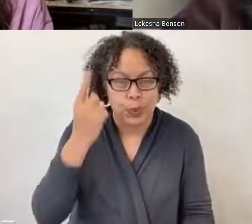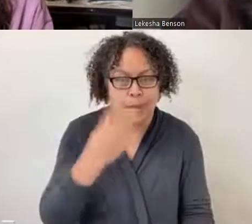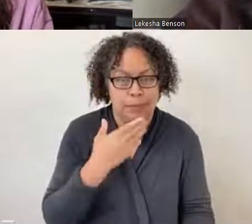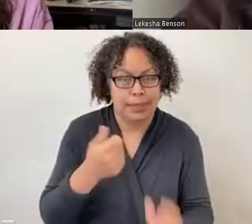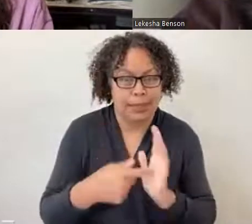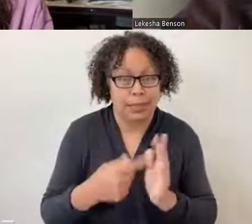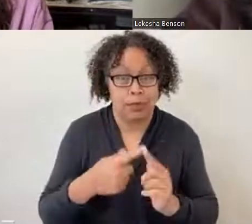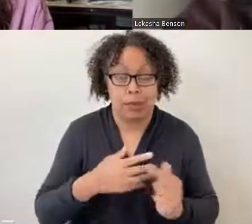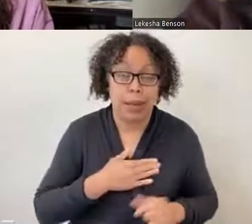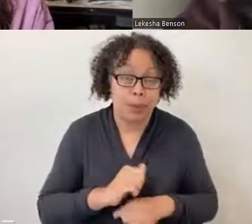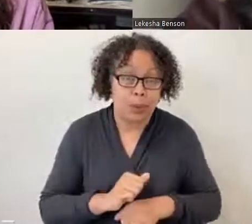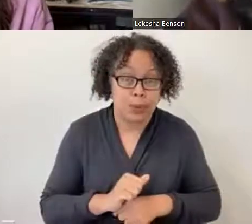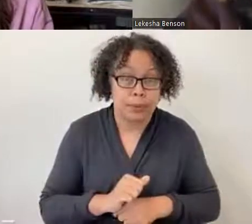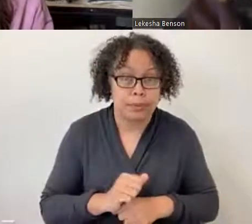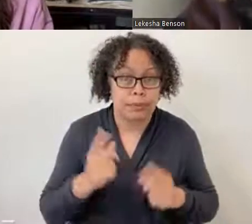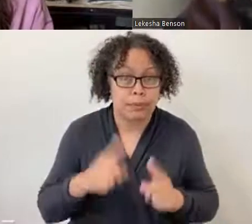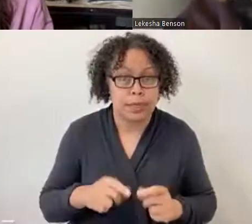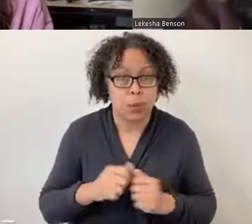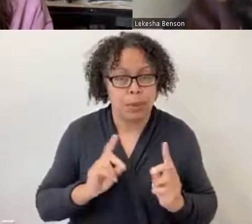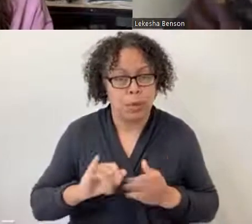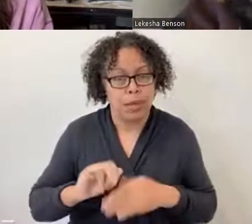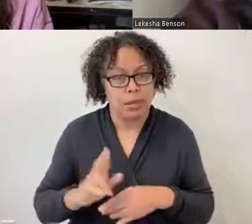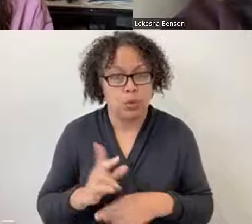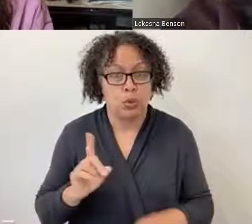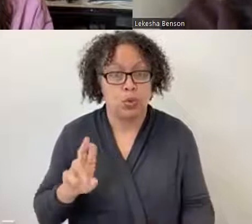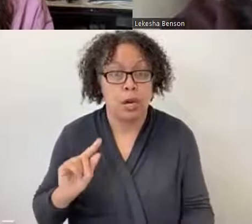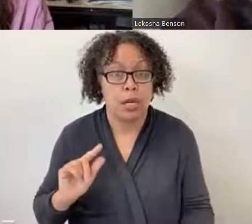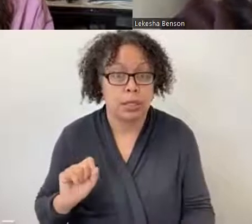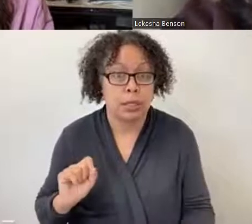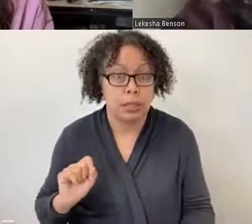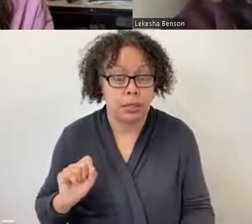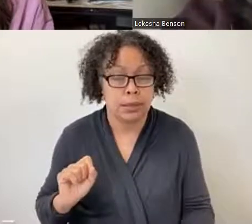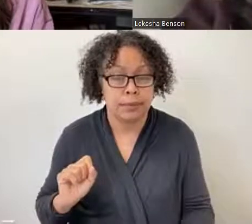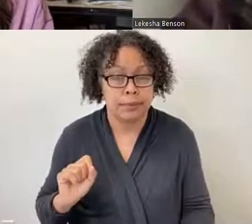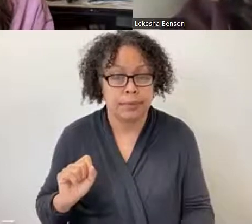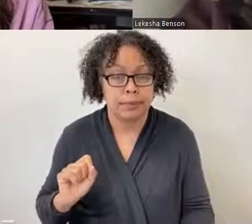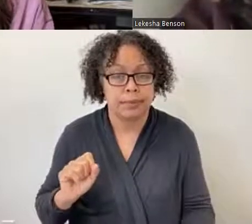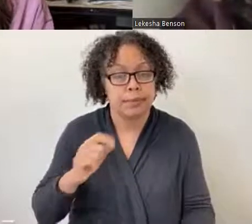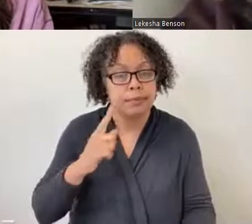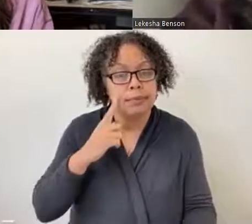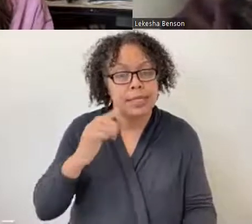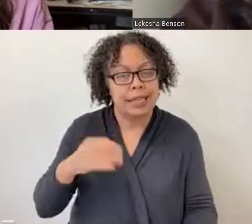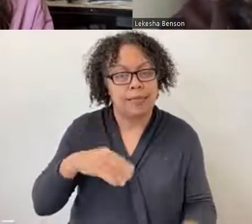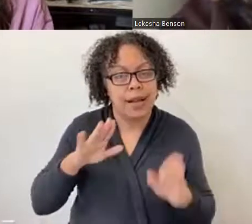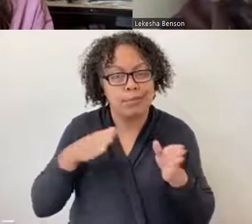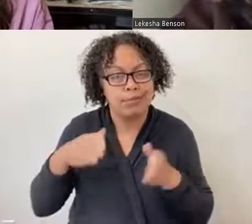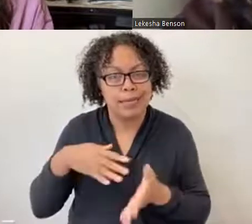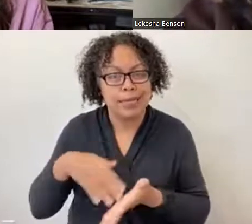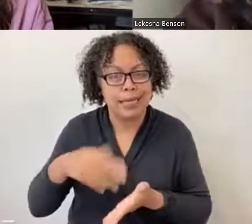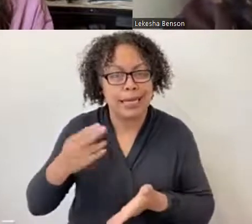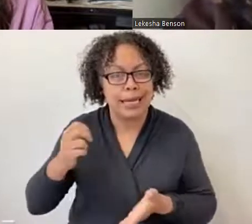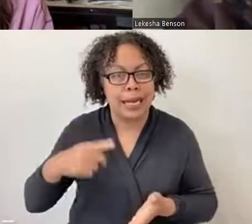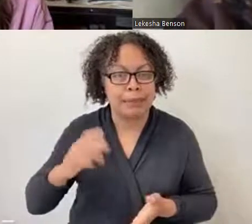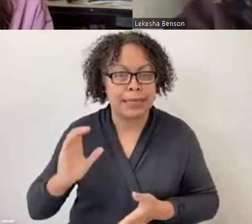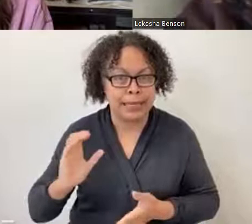from my own work with people who use drugs, because, you know, if I'm going to do a study on hepatitis C